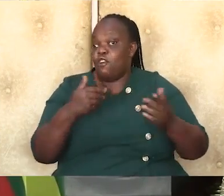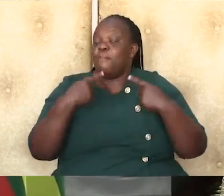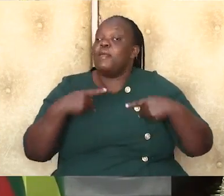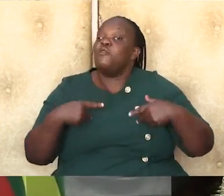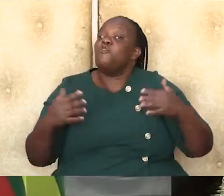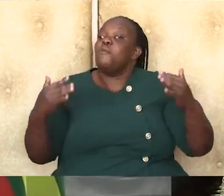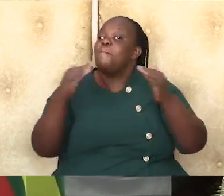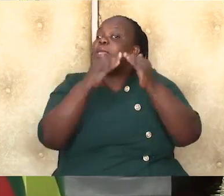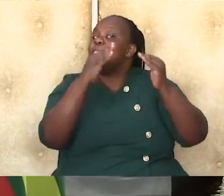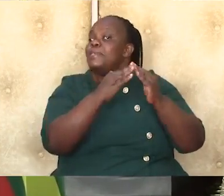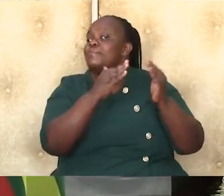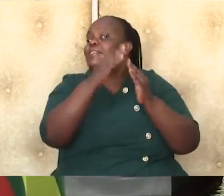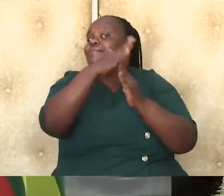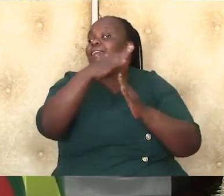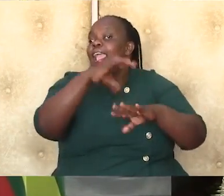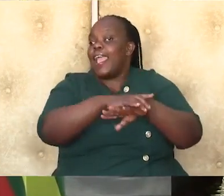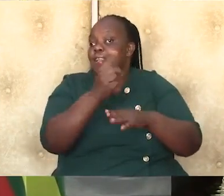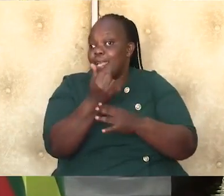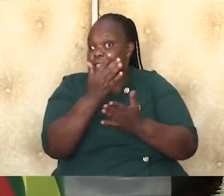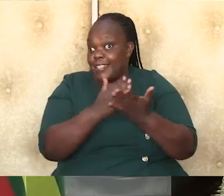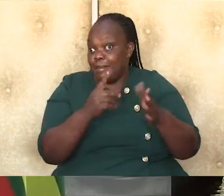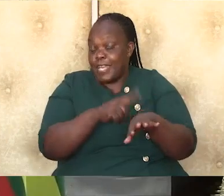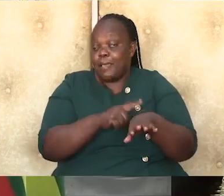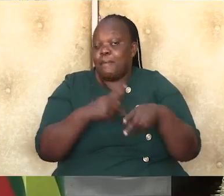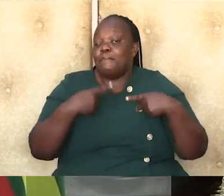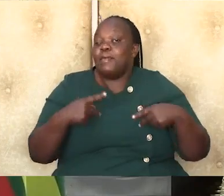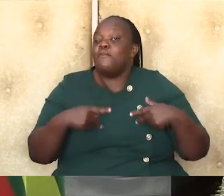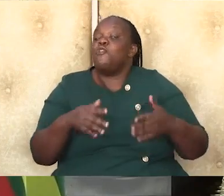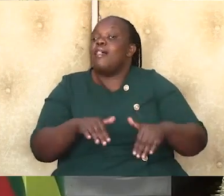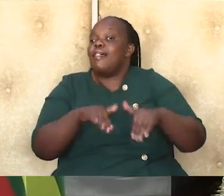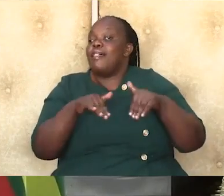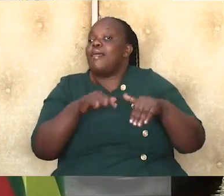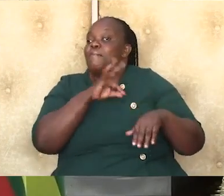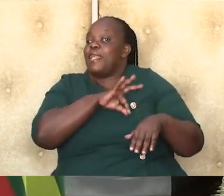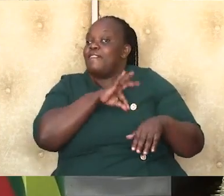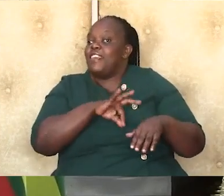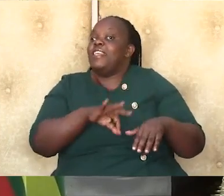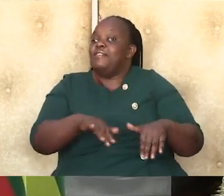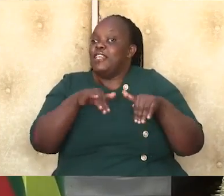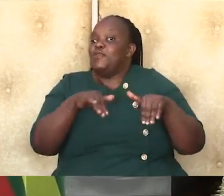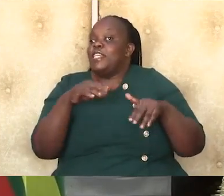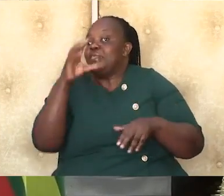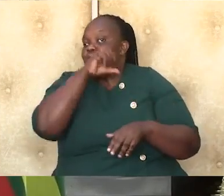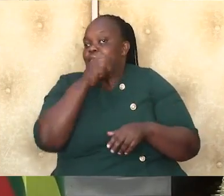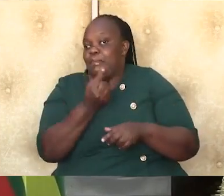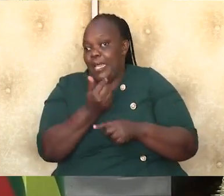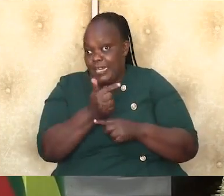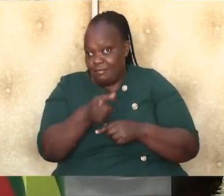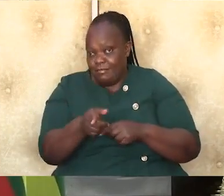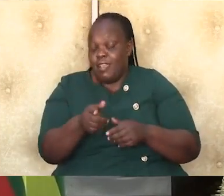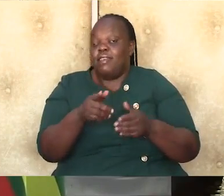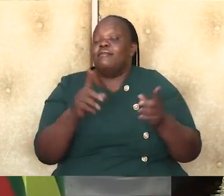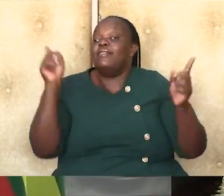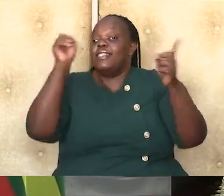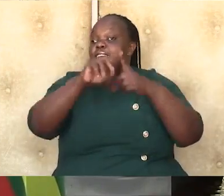at the headquarters to receive money, and sometimes people were even waylaying some of the beneficiaries. As a result, we have done proper